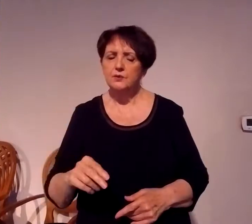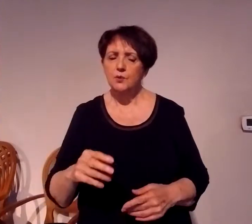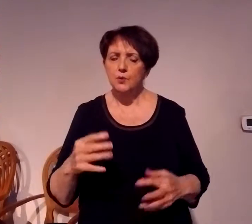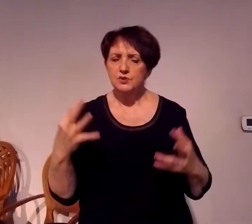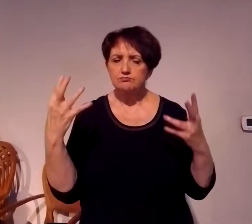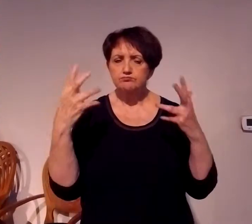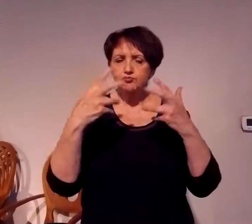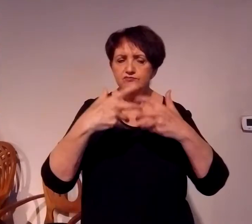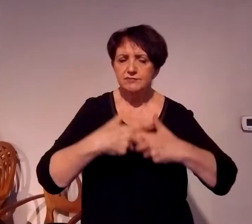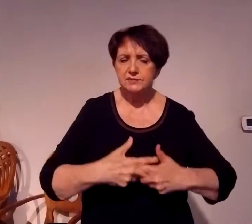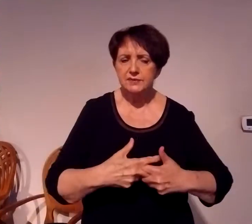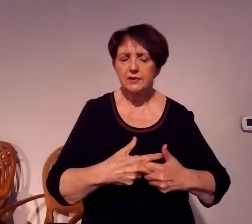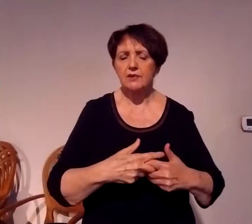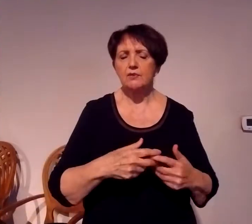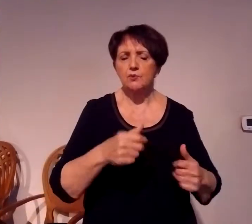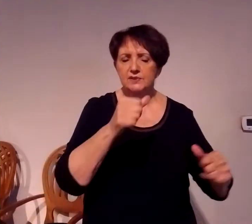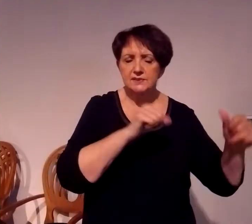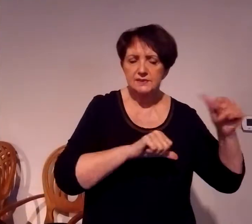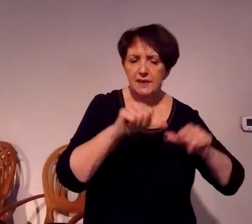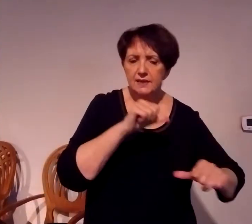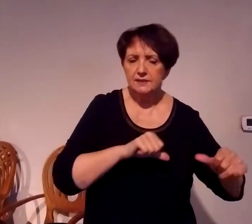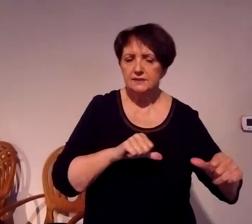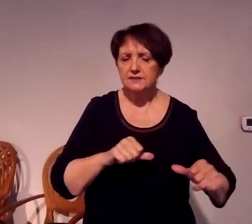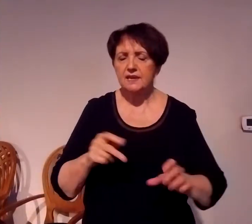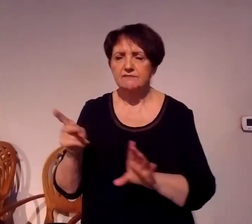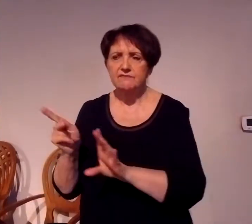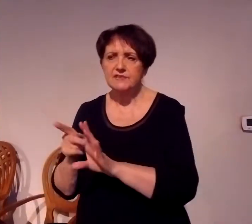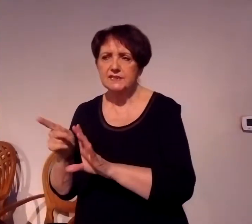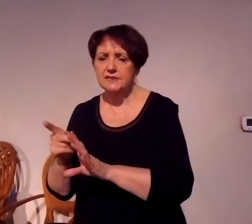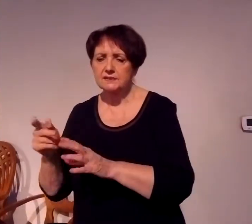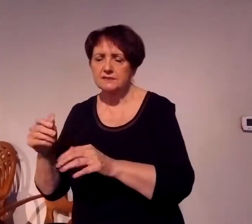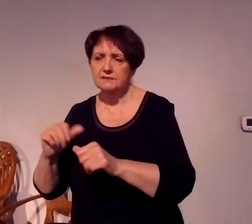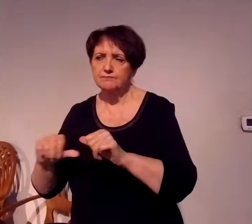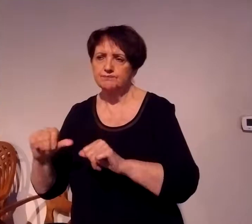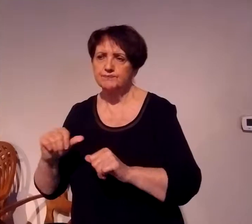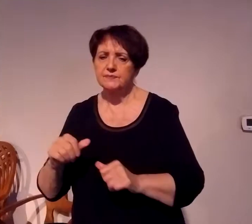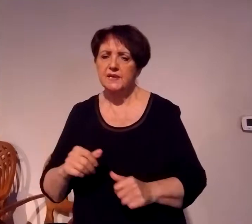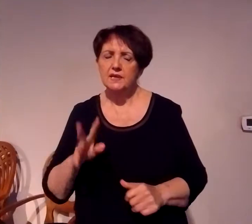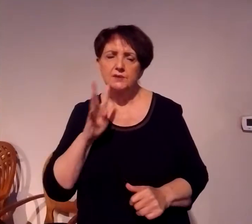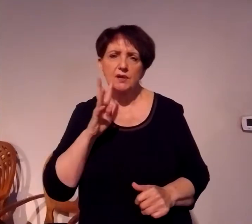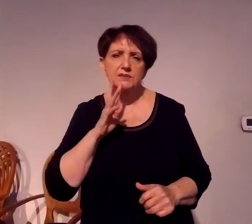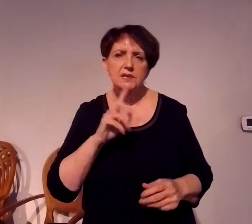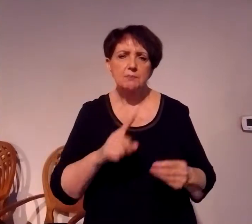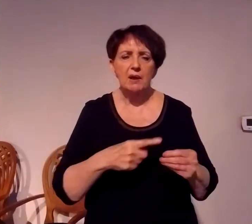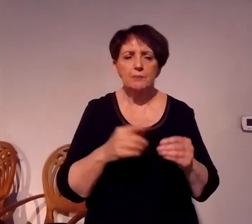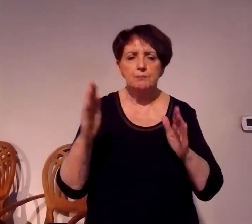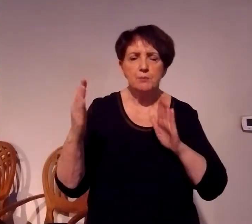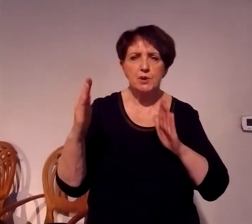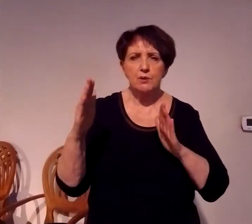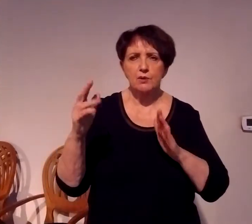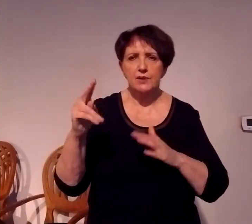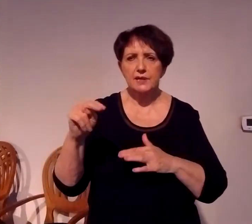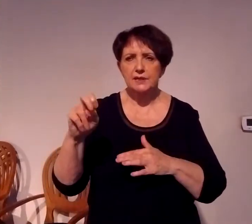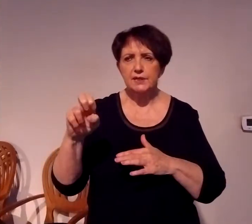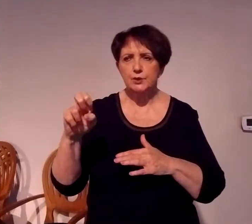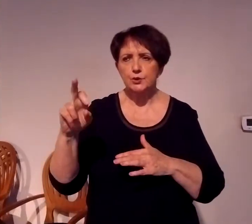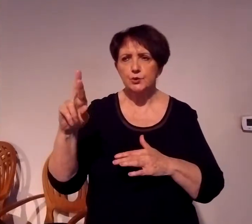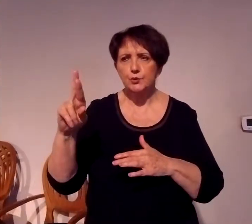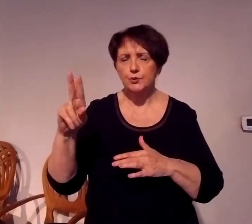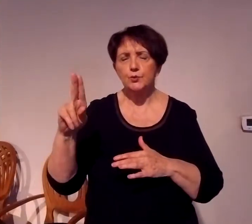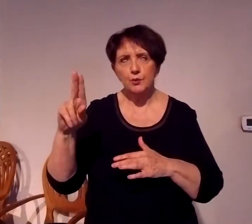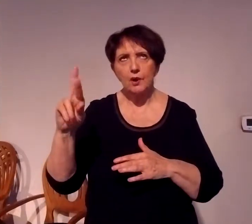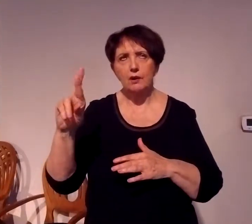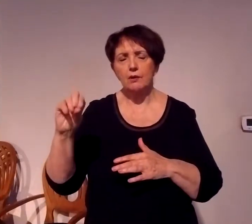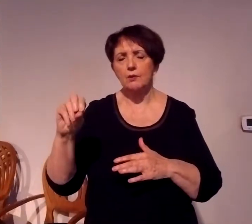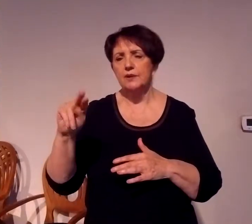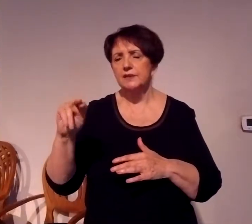physics. And he talks at one point about mirror neurons. This is one of the things that comes up in